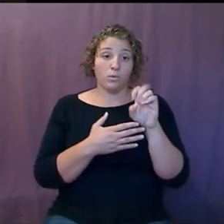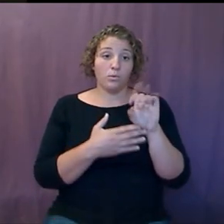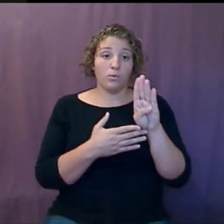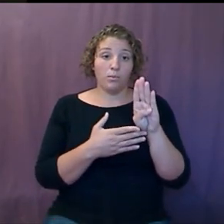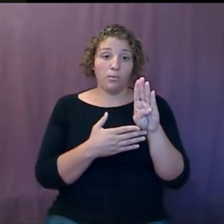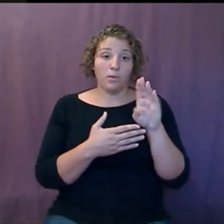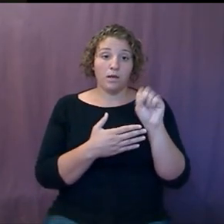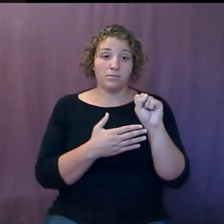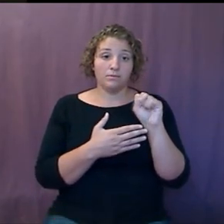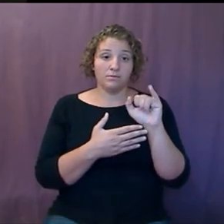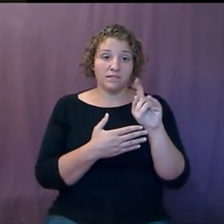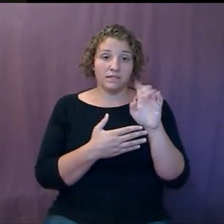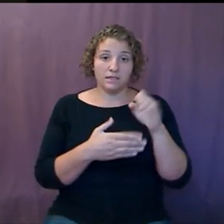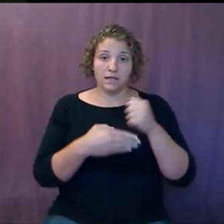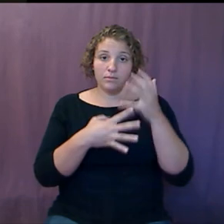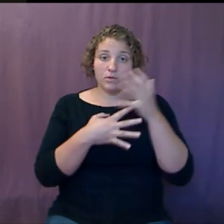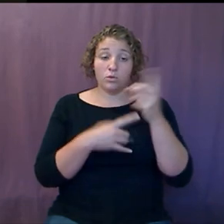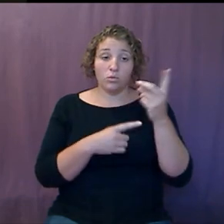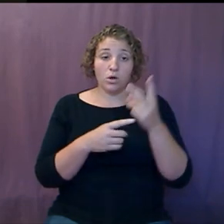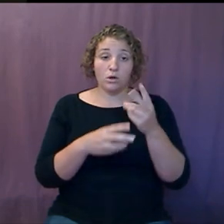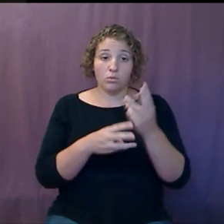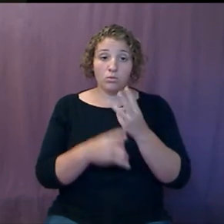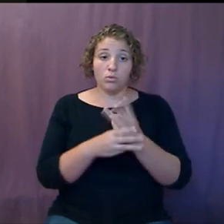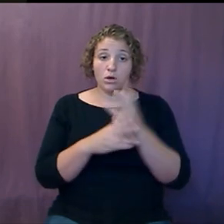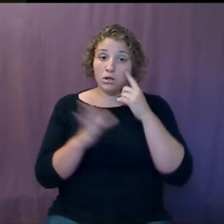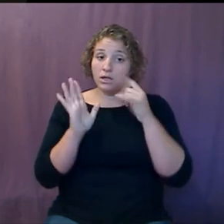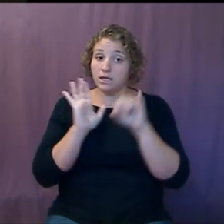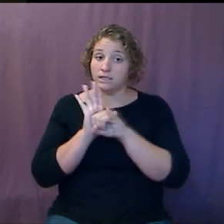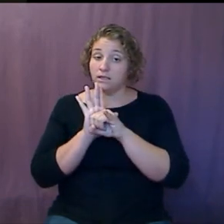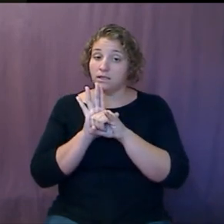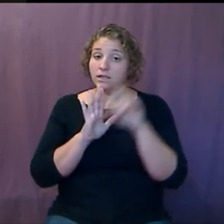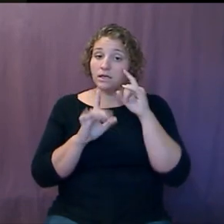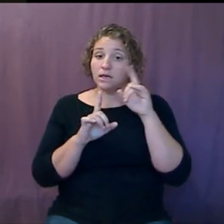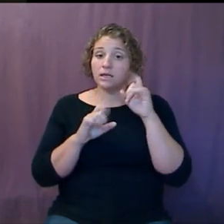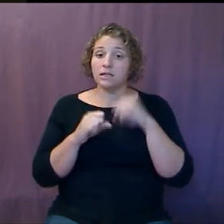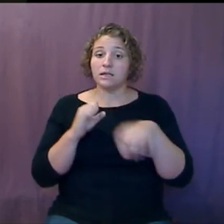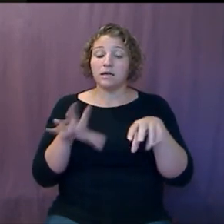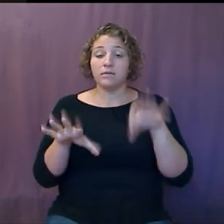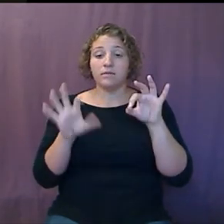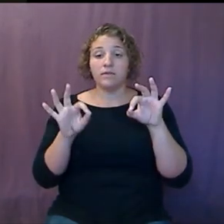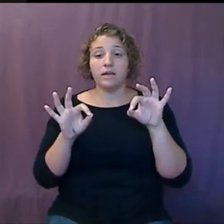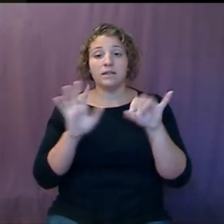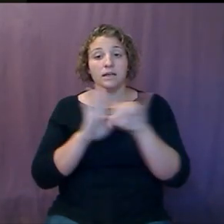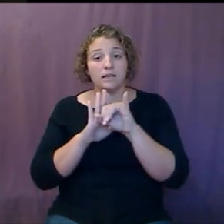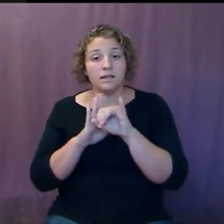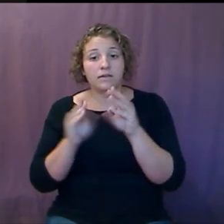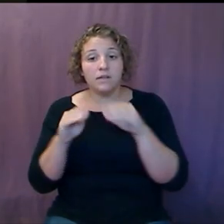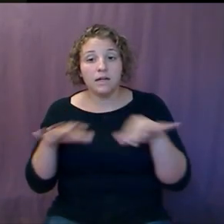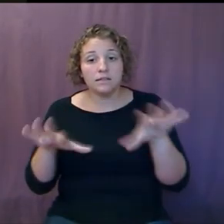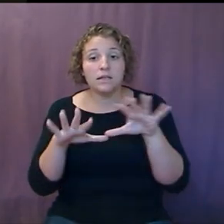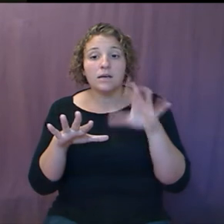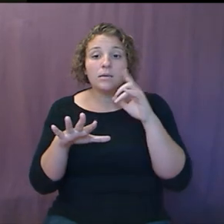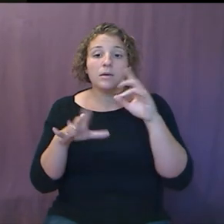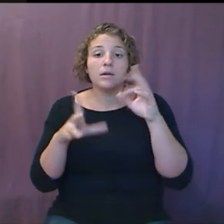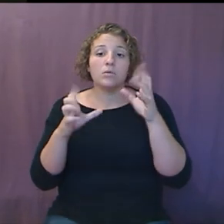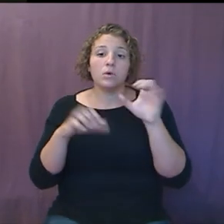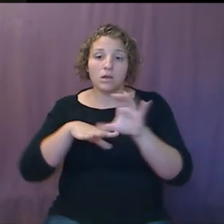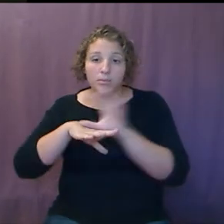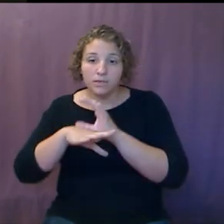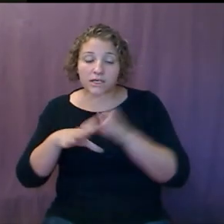and in one world identity here in 2018 they were identifying the identity landscape they talk about companies to know